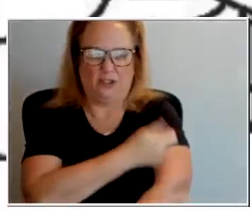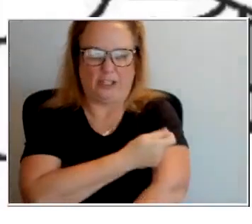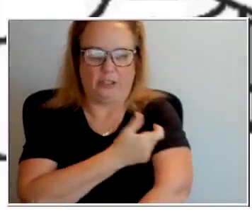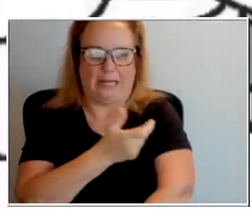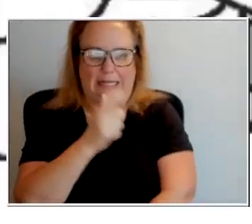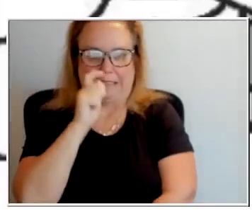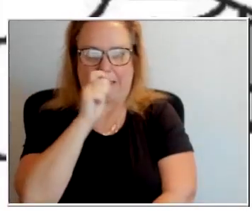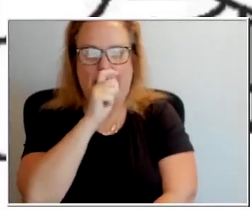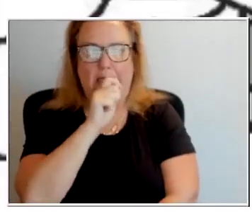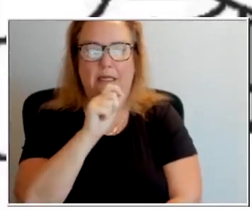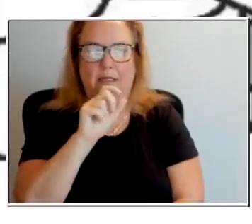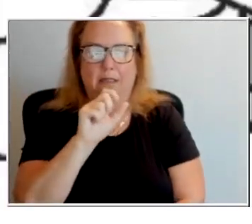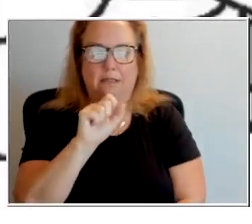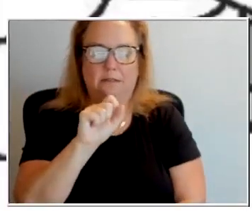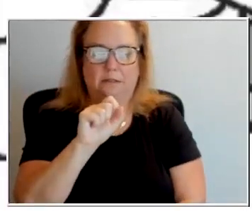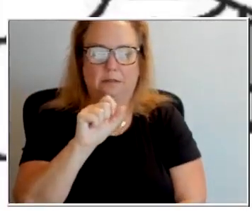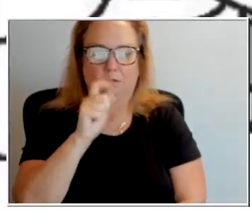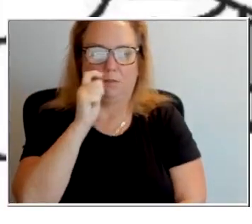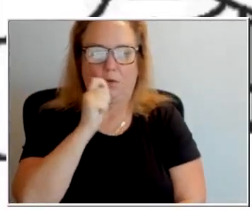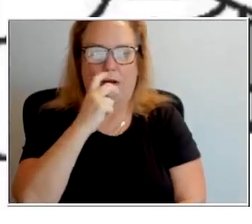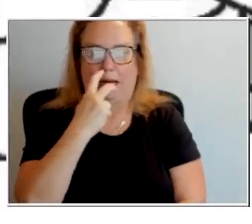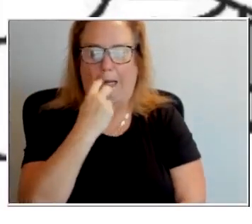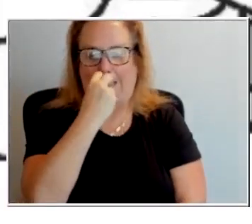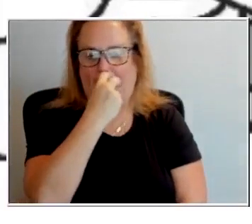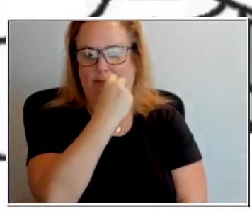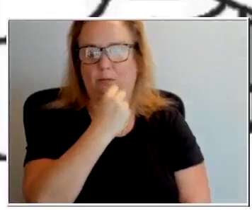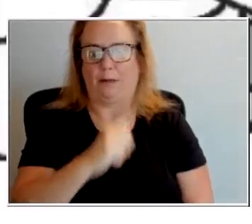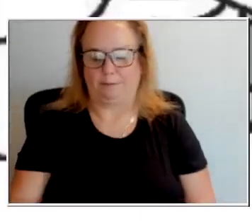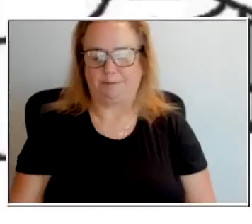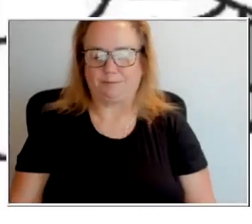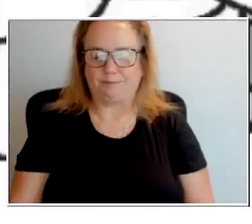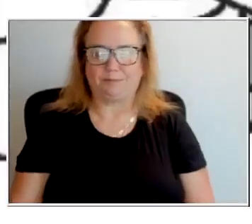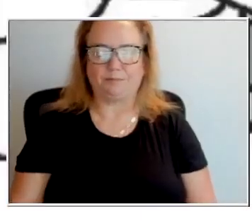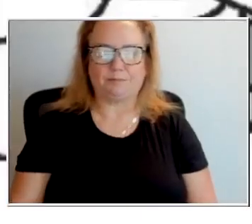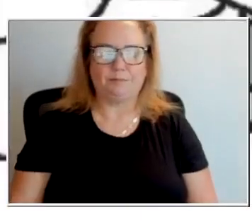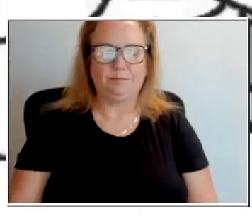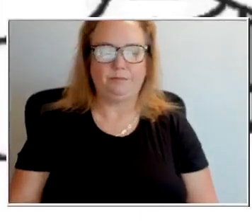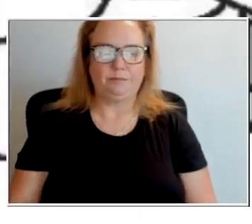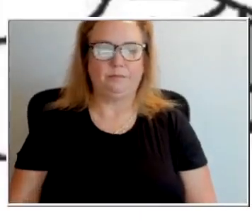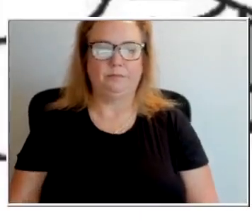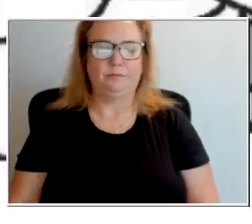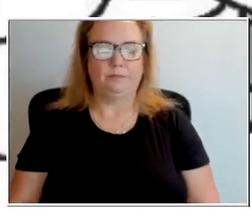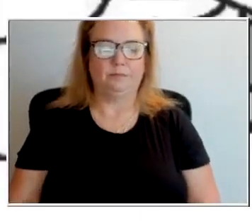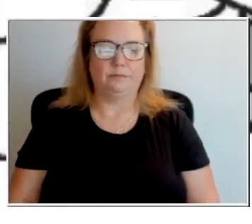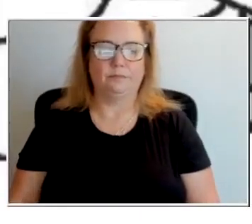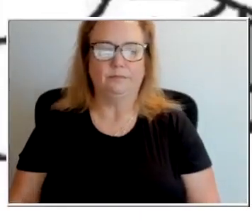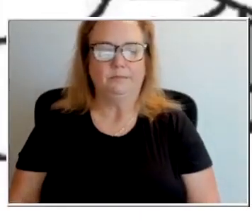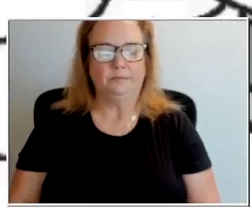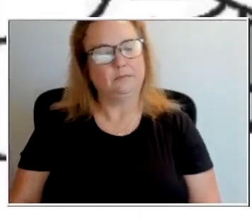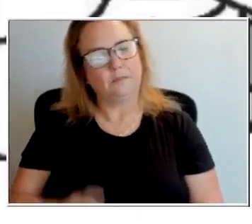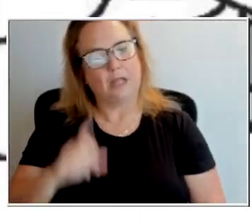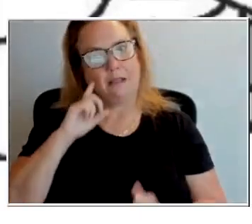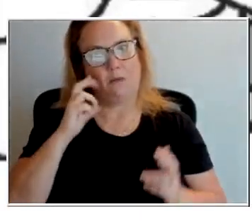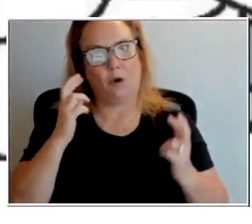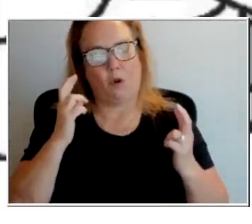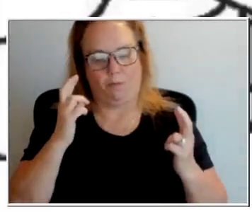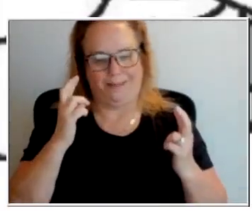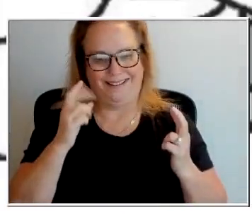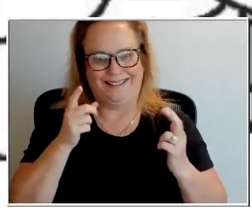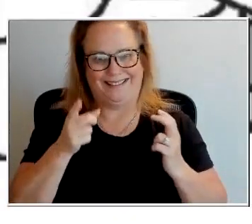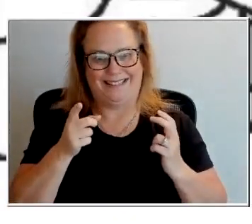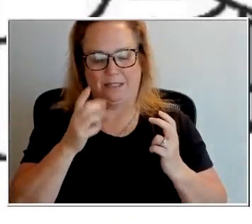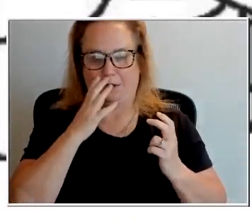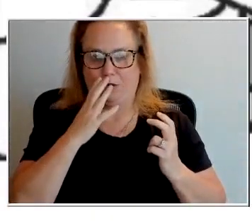a nasal nasal mist that you squirt into your nose. So I think we are hoping this will be good